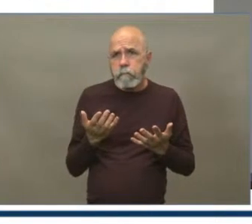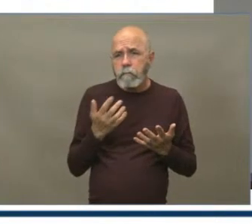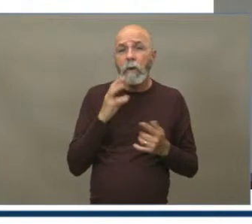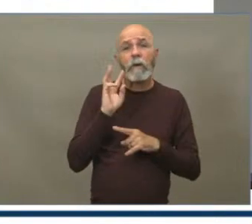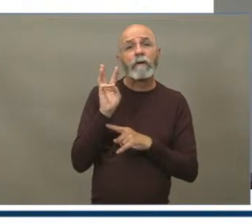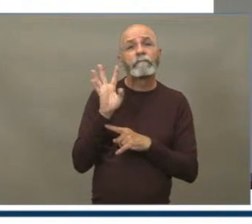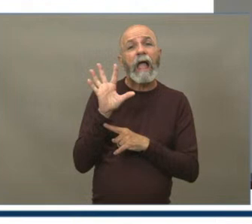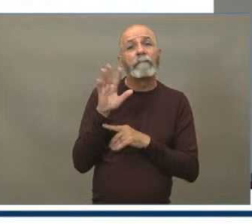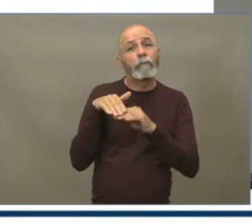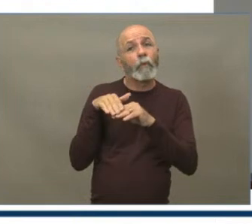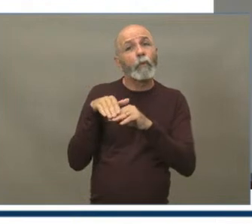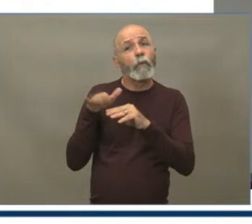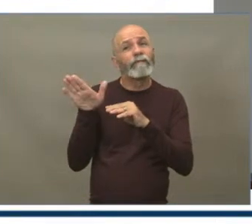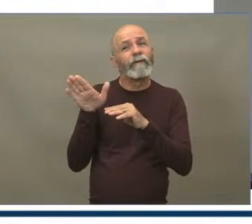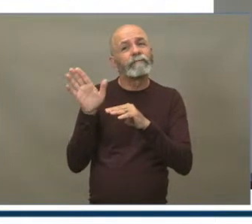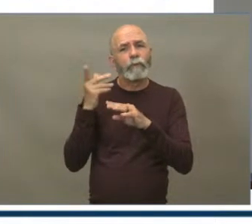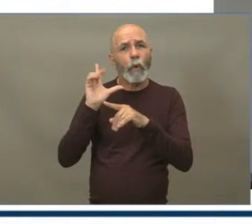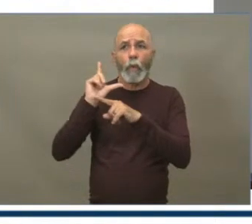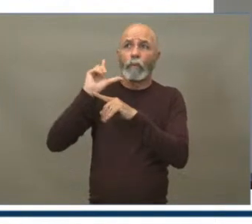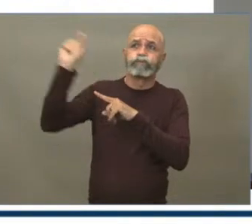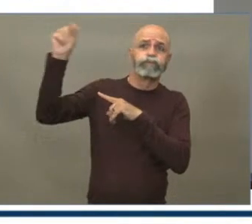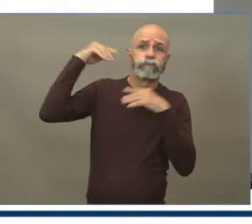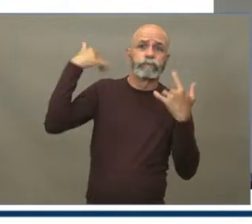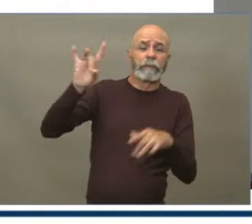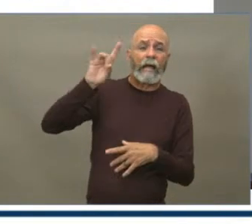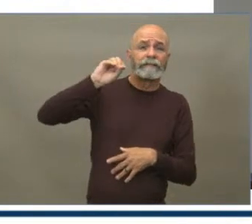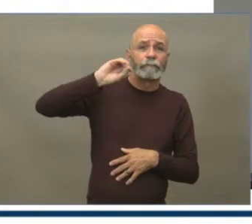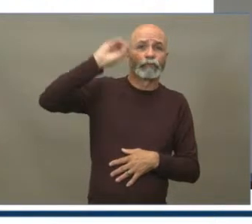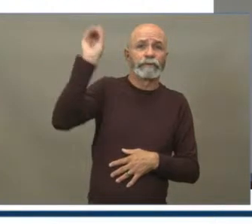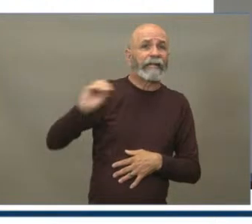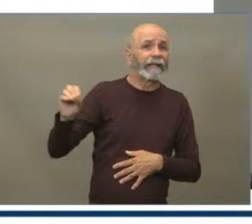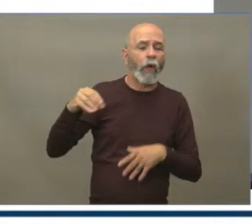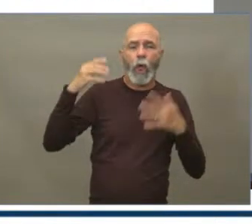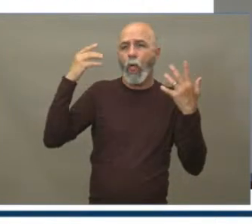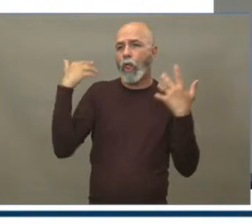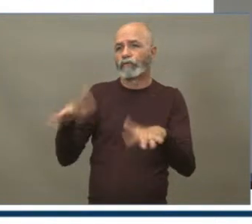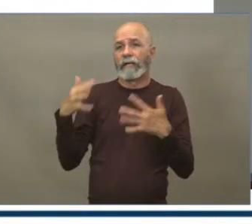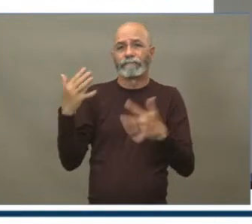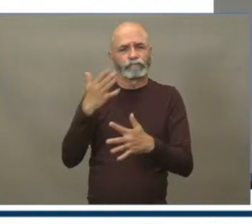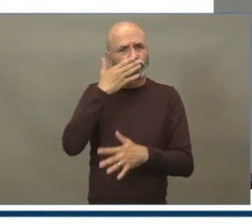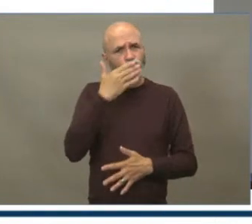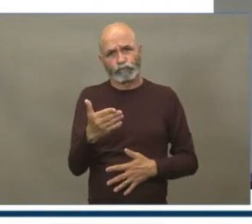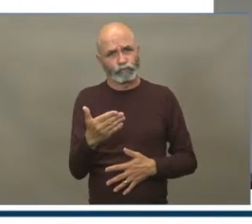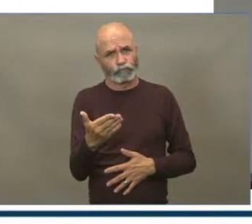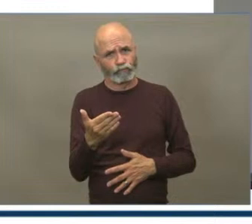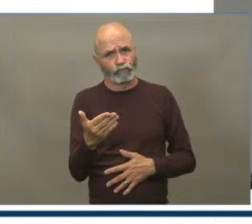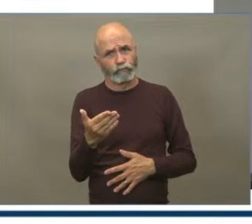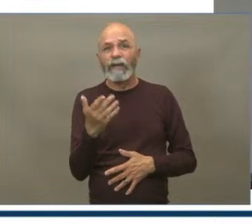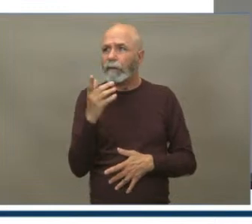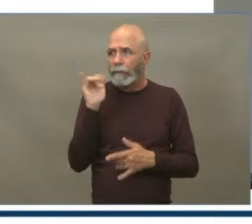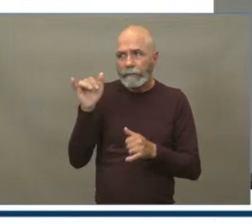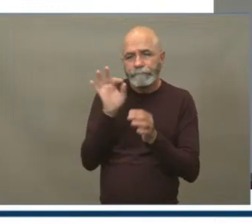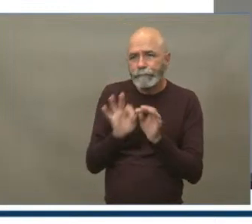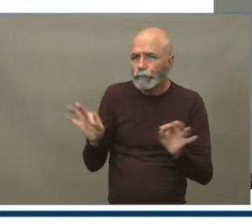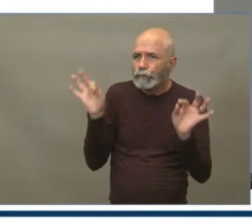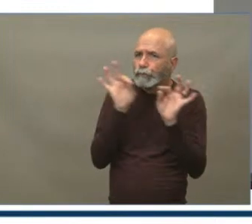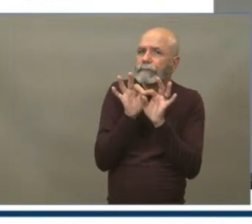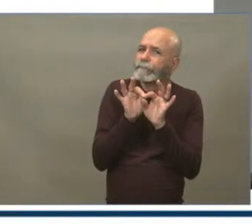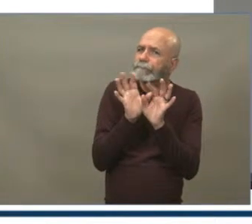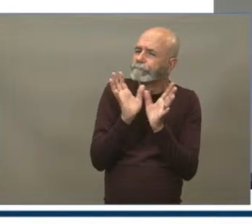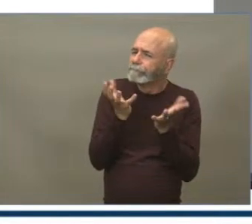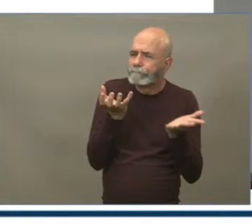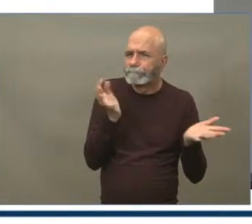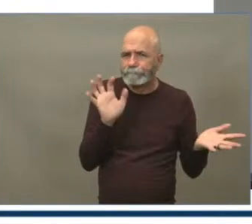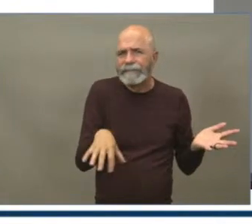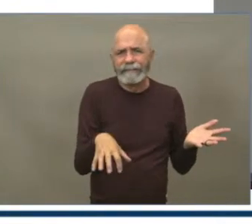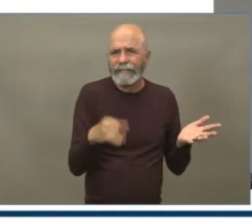over 80% in each of those age cohorts at this point in time. So it's critically important, though, that we continue to have that high